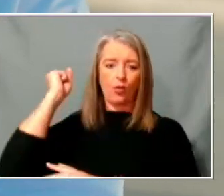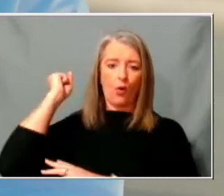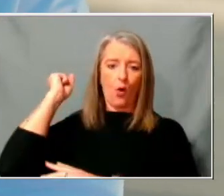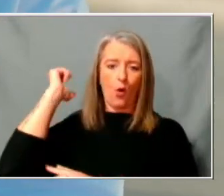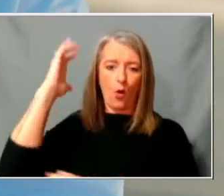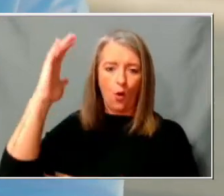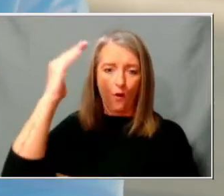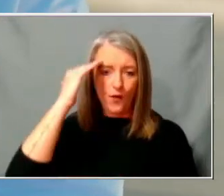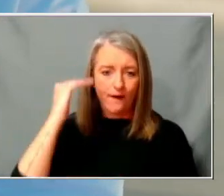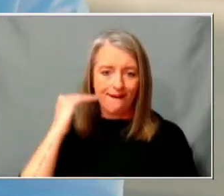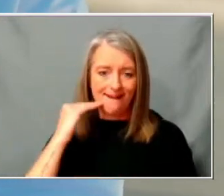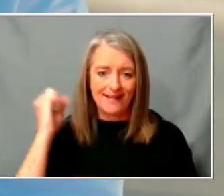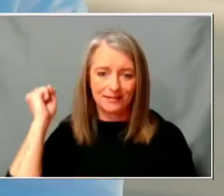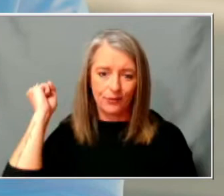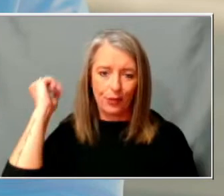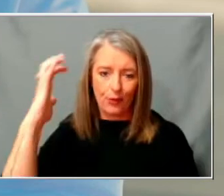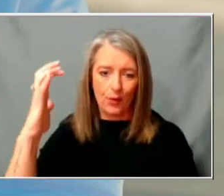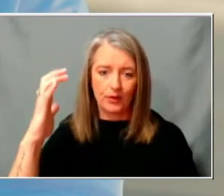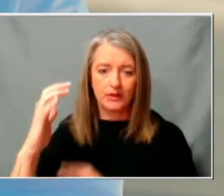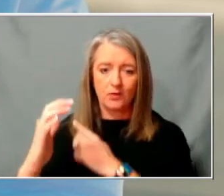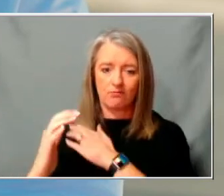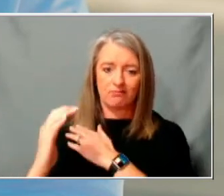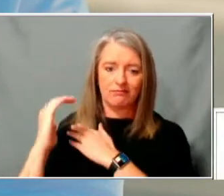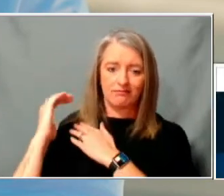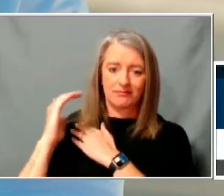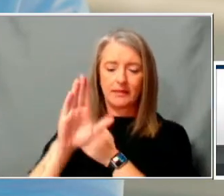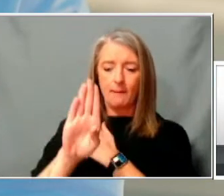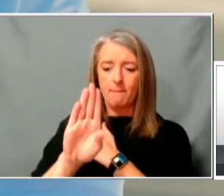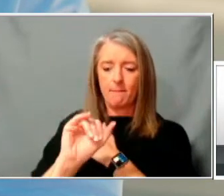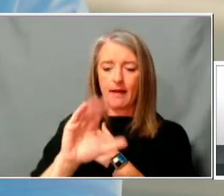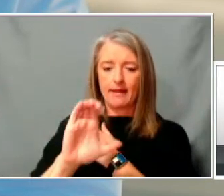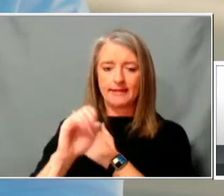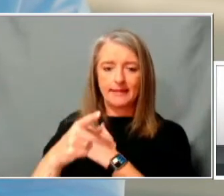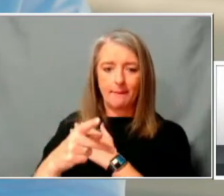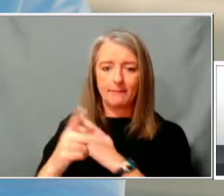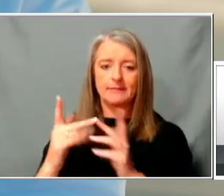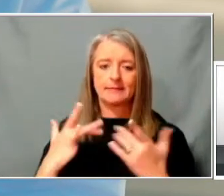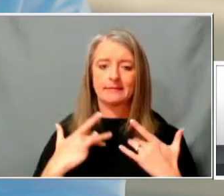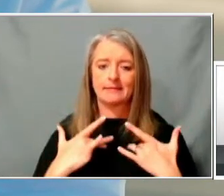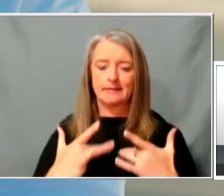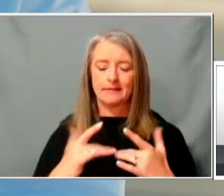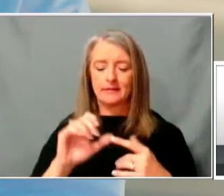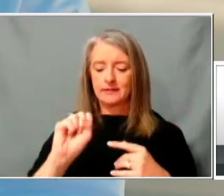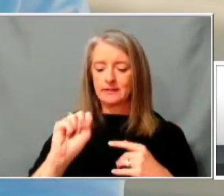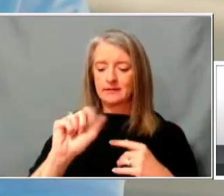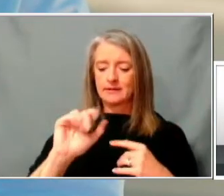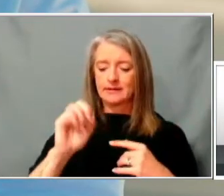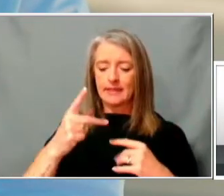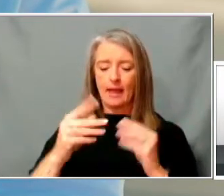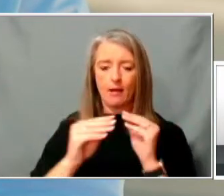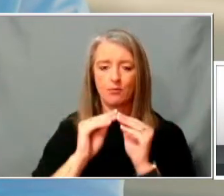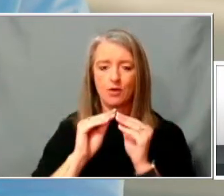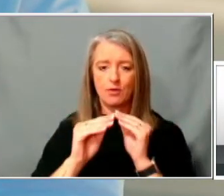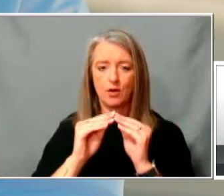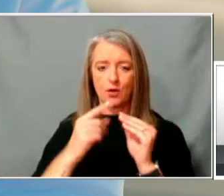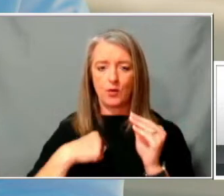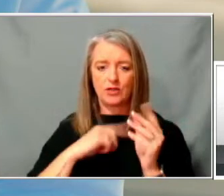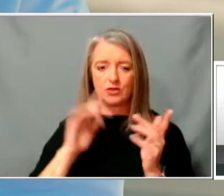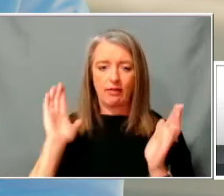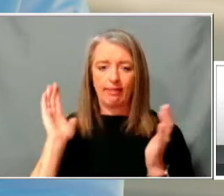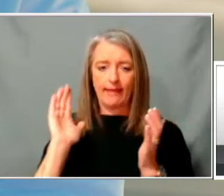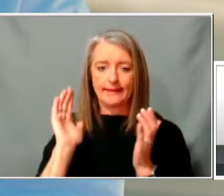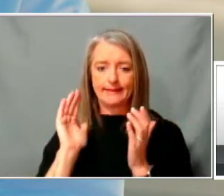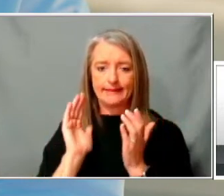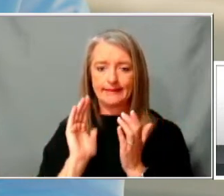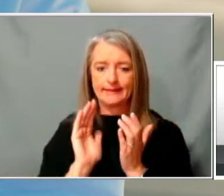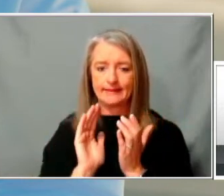the attachment point or origin of the long head of the biceps. So SLAP repairs are something that actually we're doing less and less of over